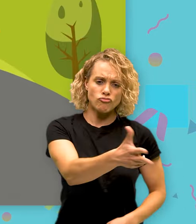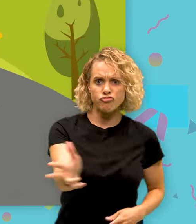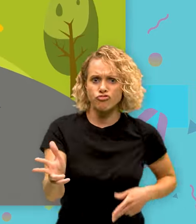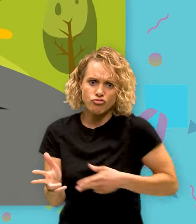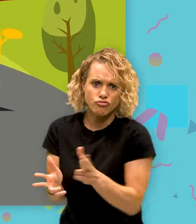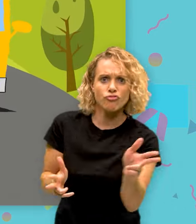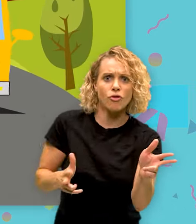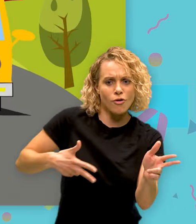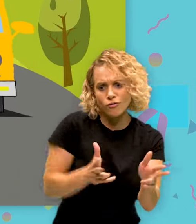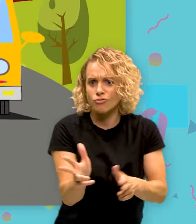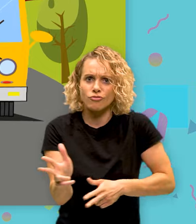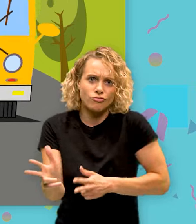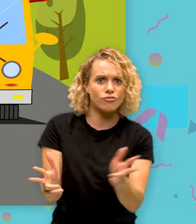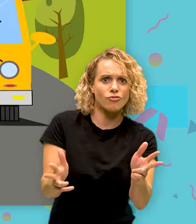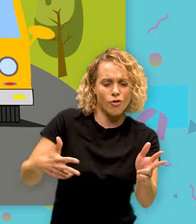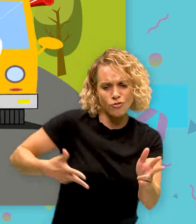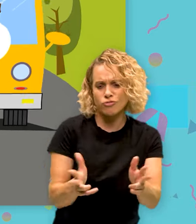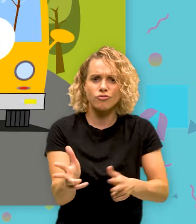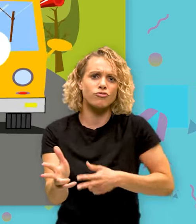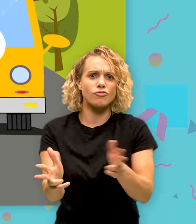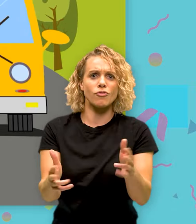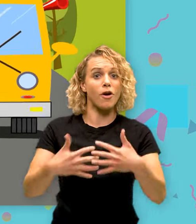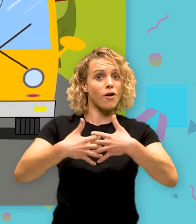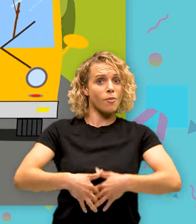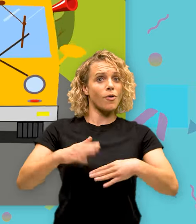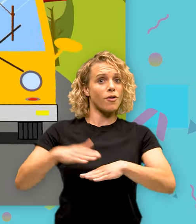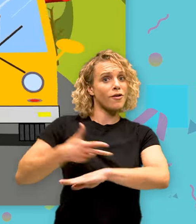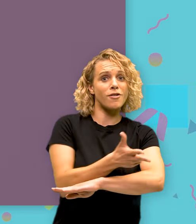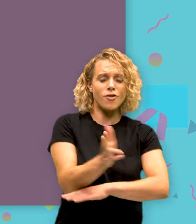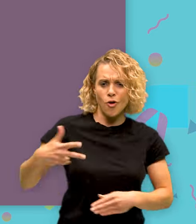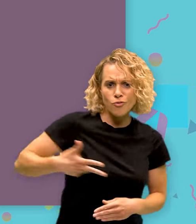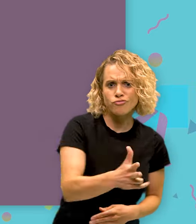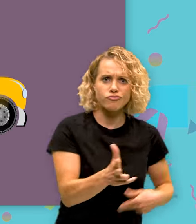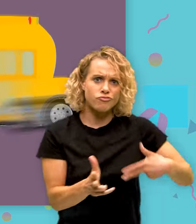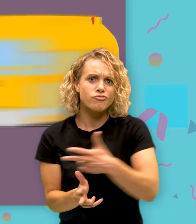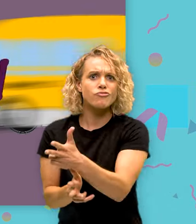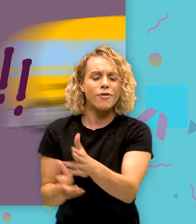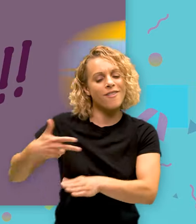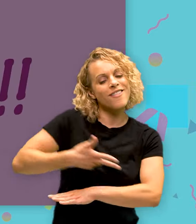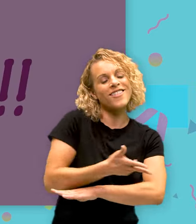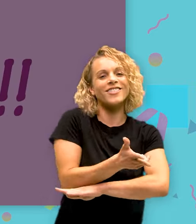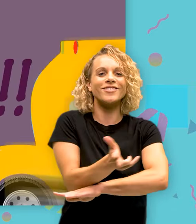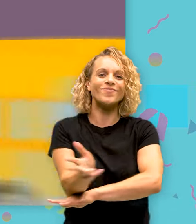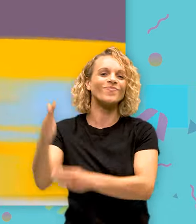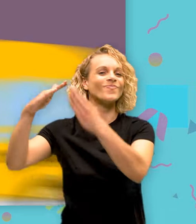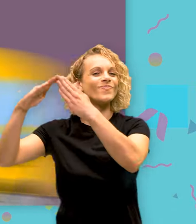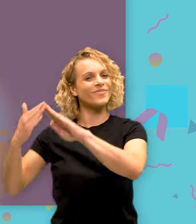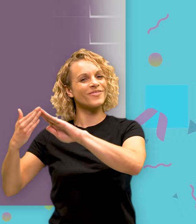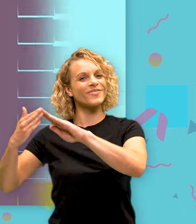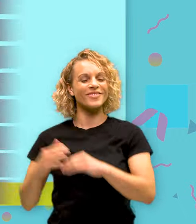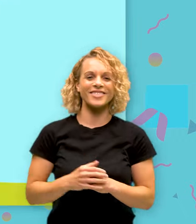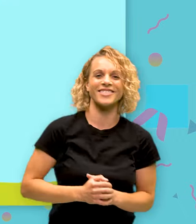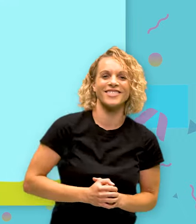On the bus goes vroom vroom vroom, vroom vroom vroom, vroom vroom vroom. The motor on the bus goes vroom vroom vroom, all